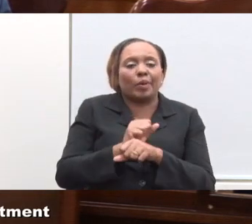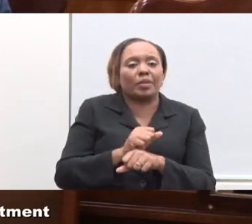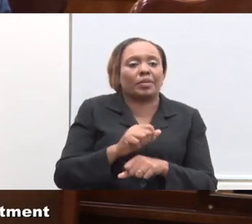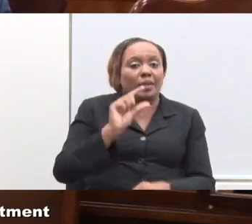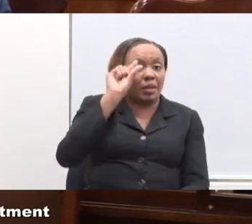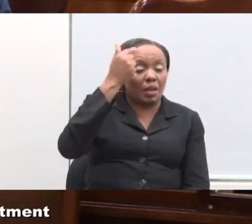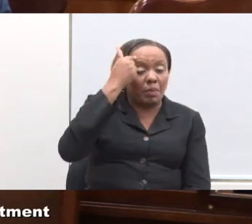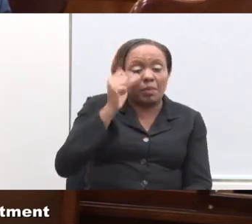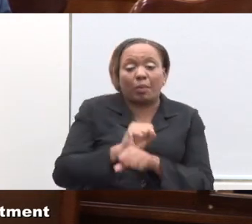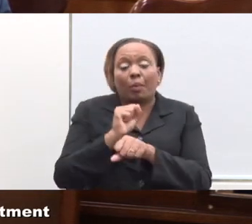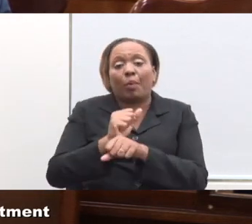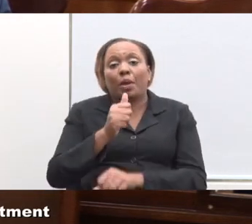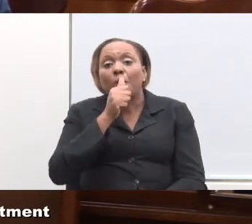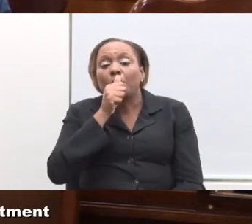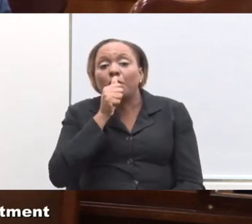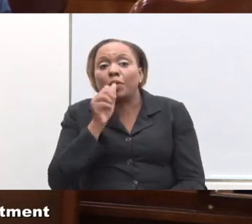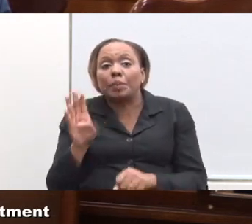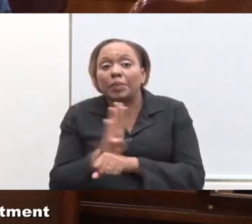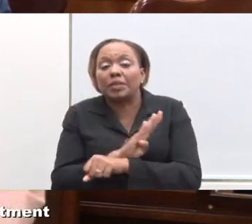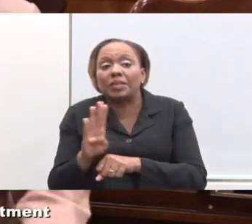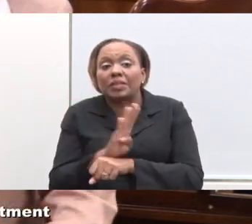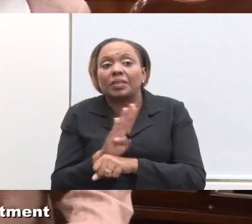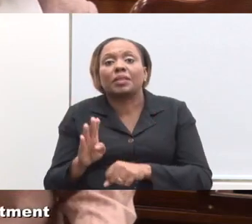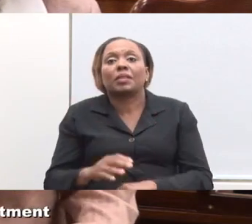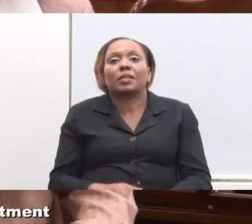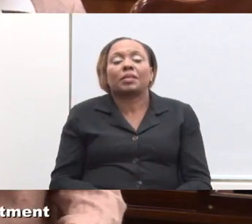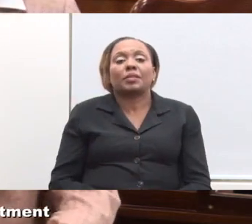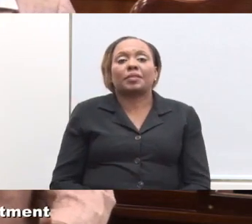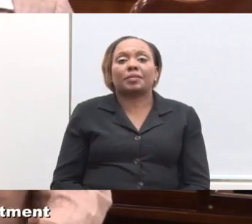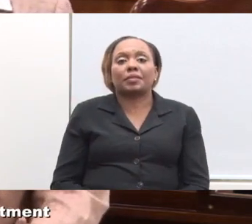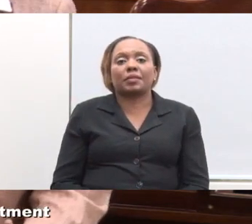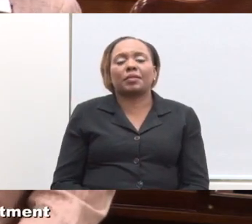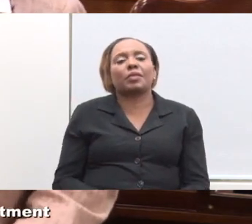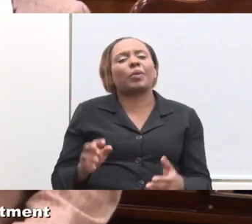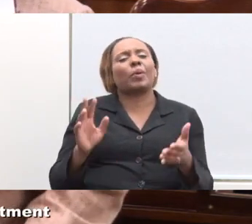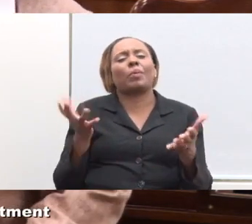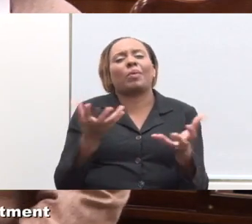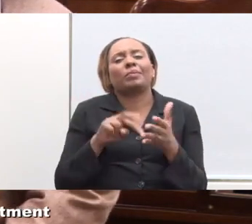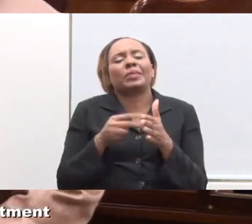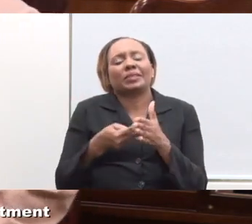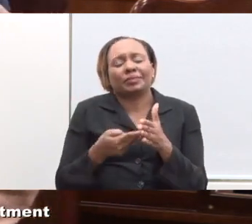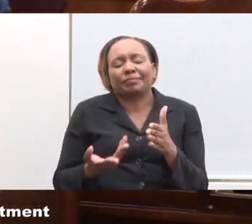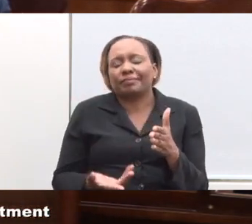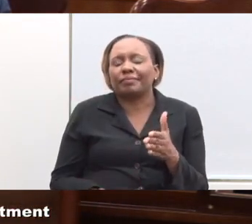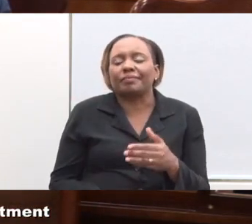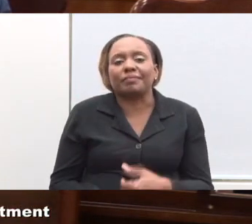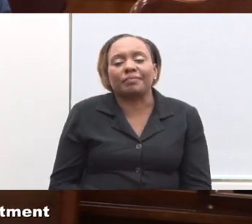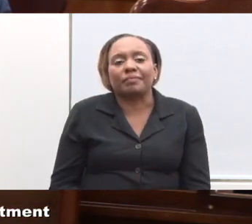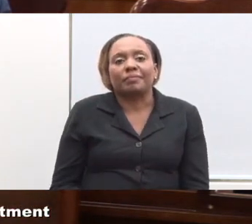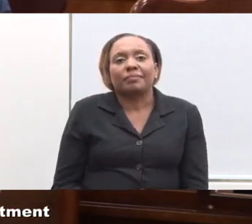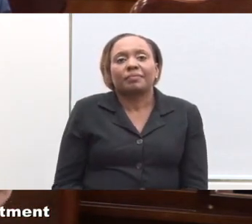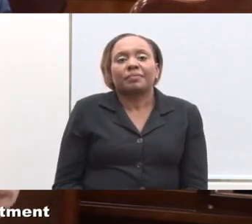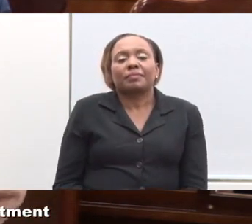sector. So that comfortably, I would expect that